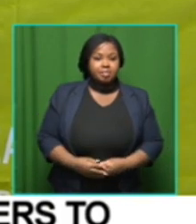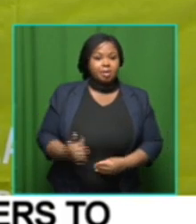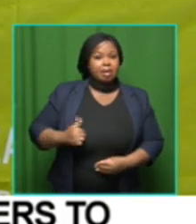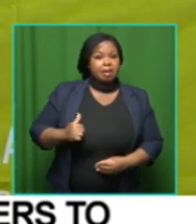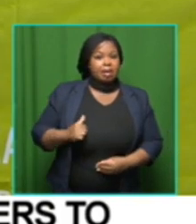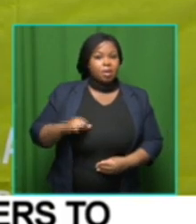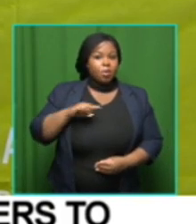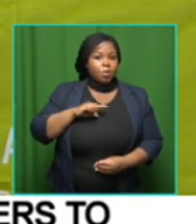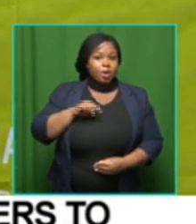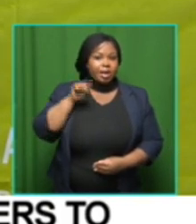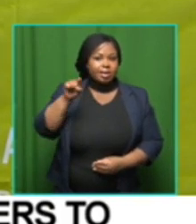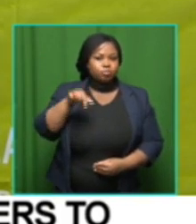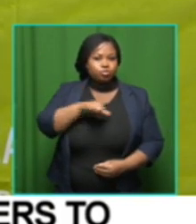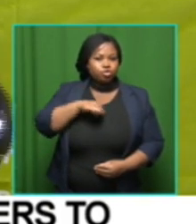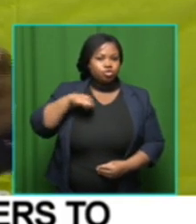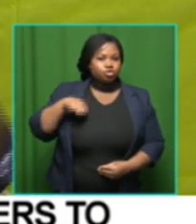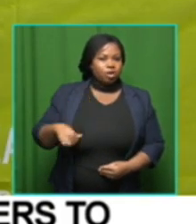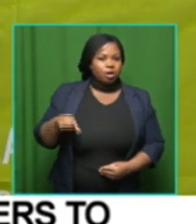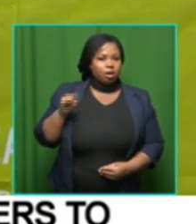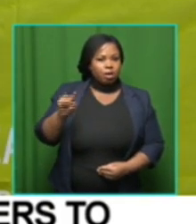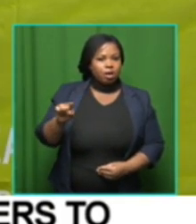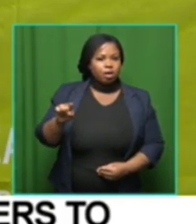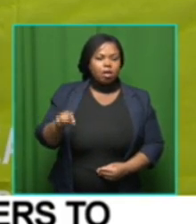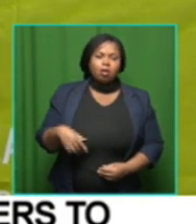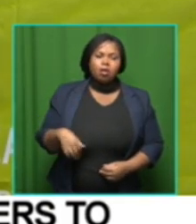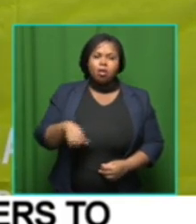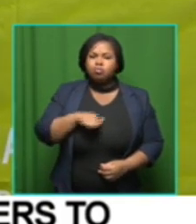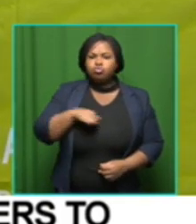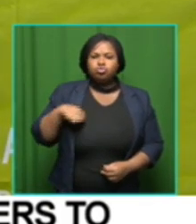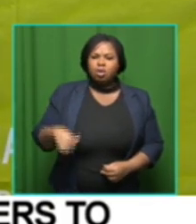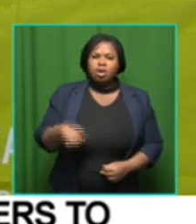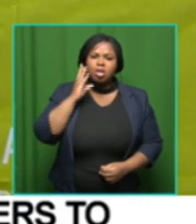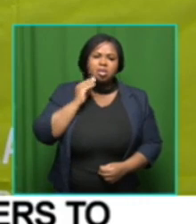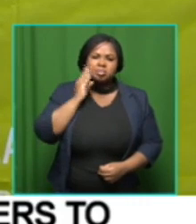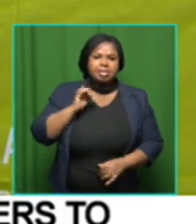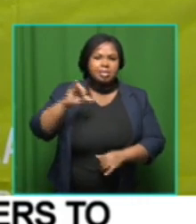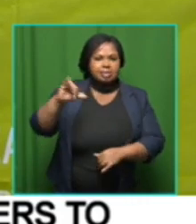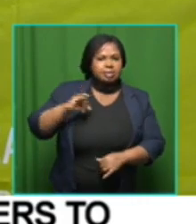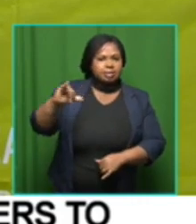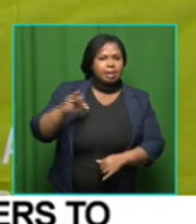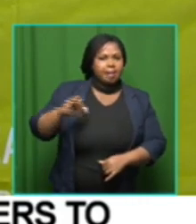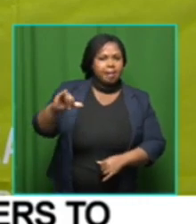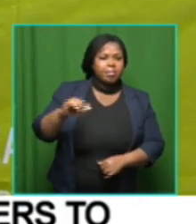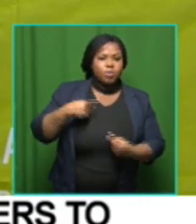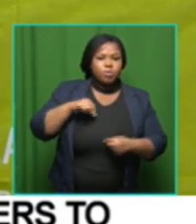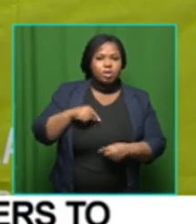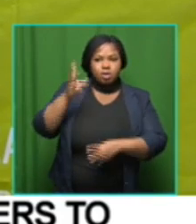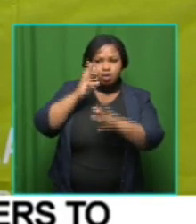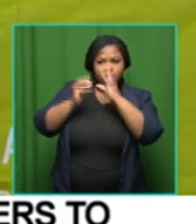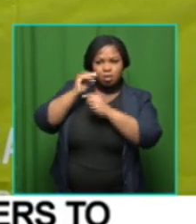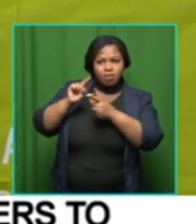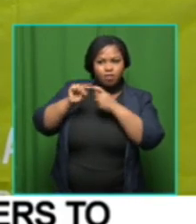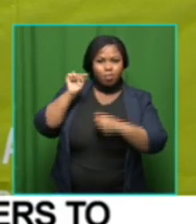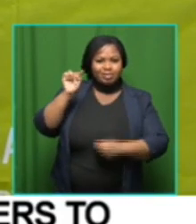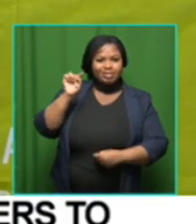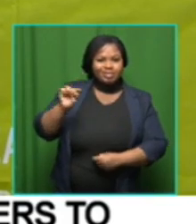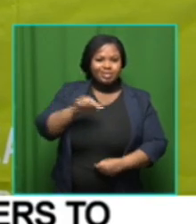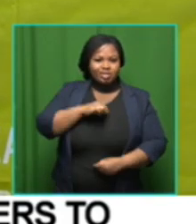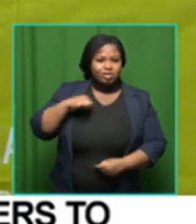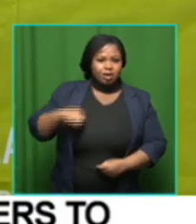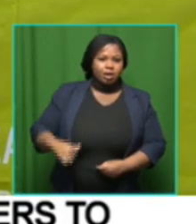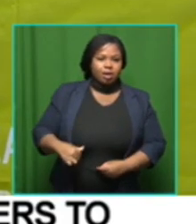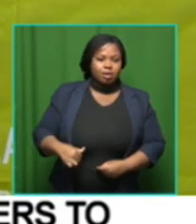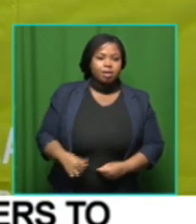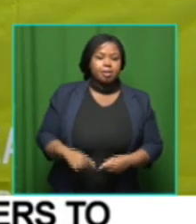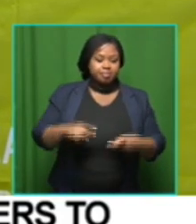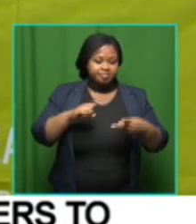China is that they've just gone through the same, so we'll actually be wanting to use that experience. But the advantage